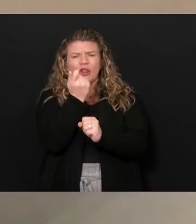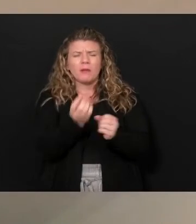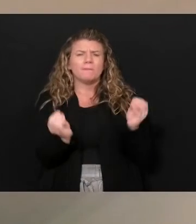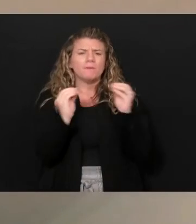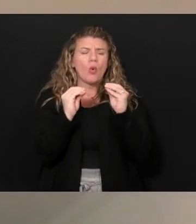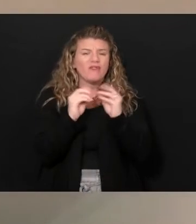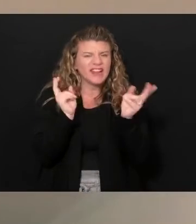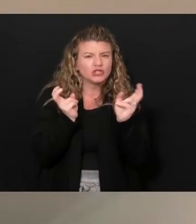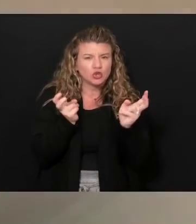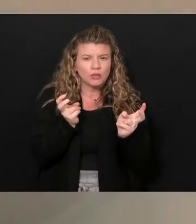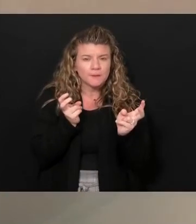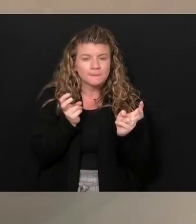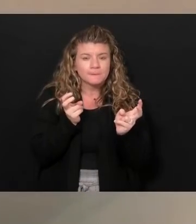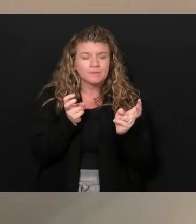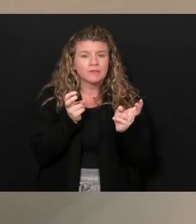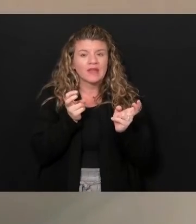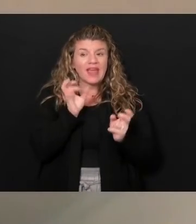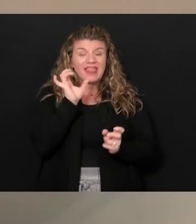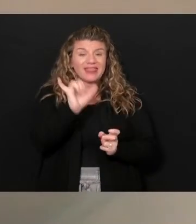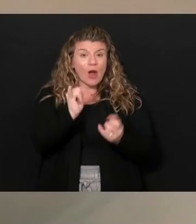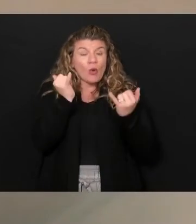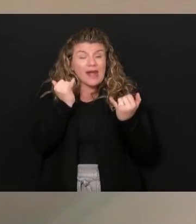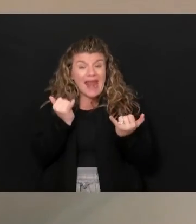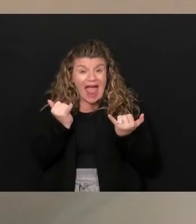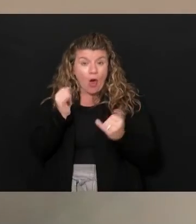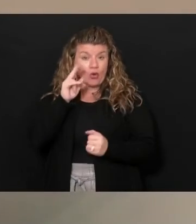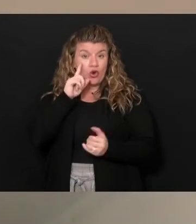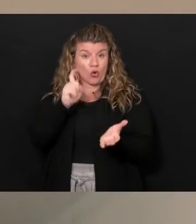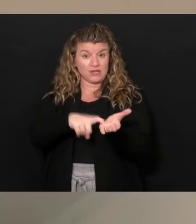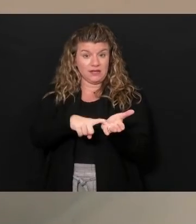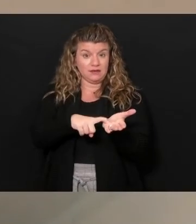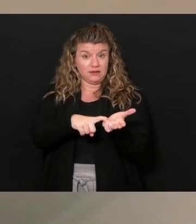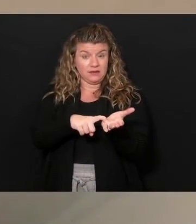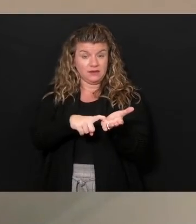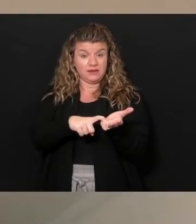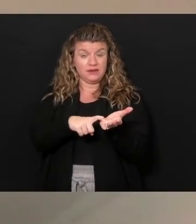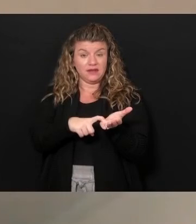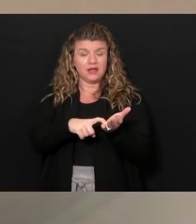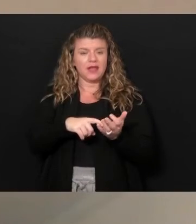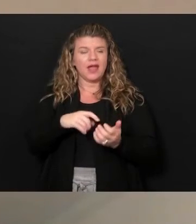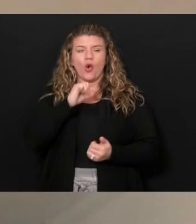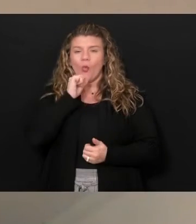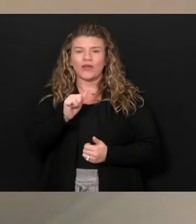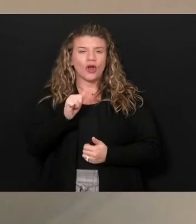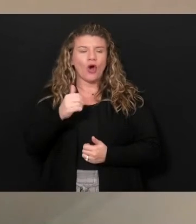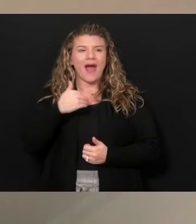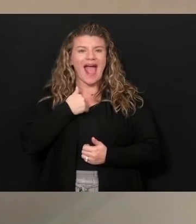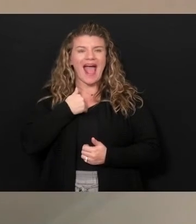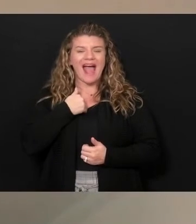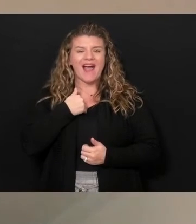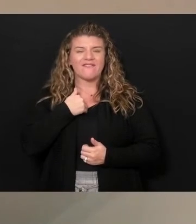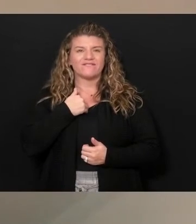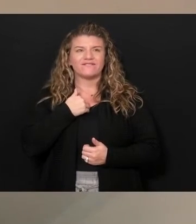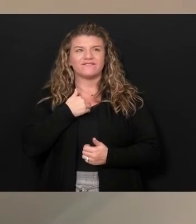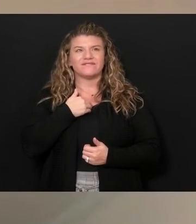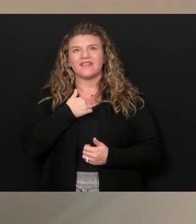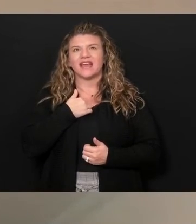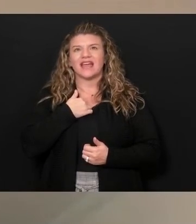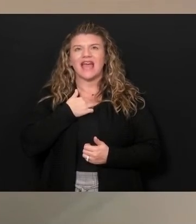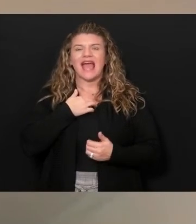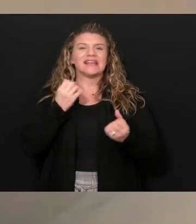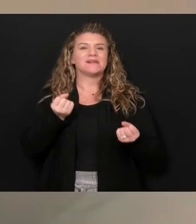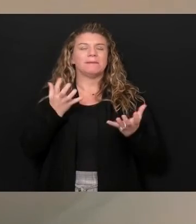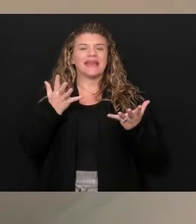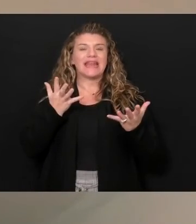an issue that we're just starting to see there, where we don't have as many immediately